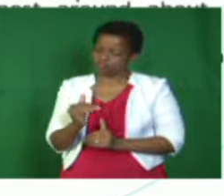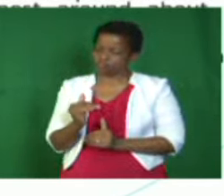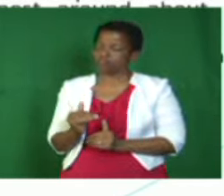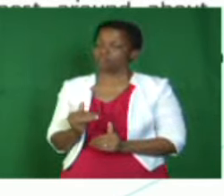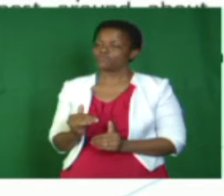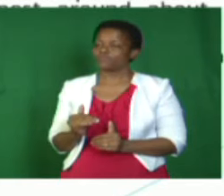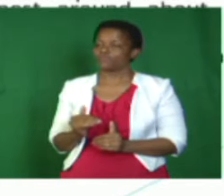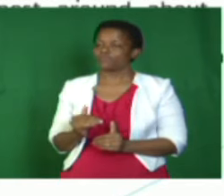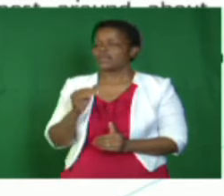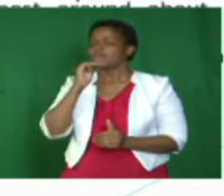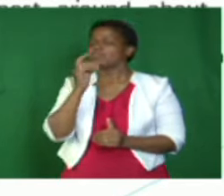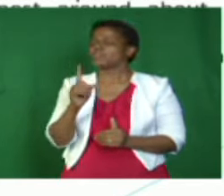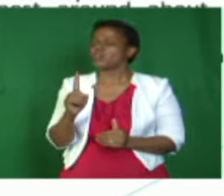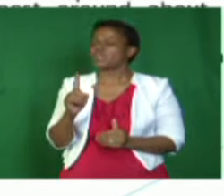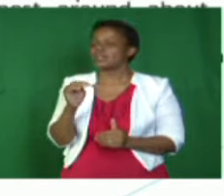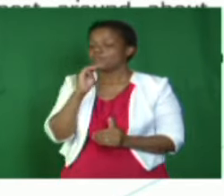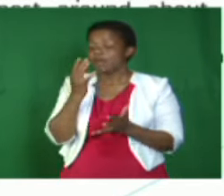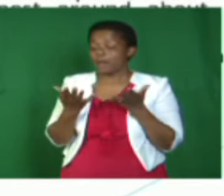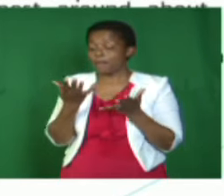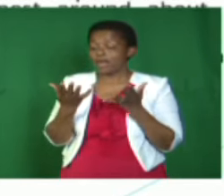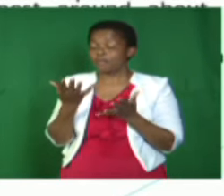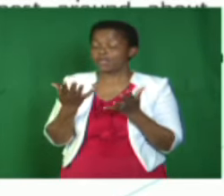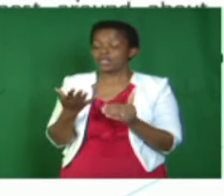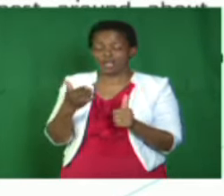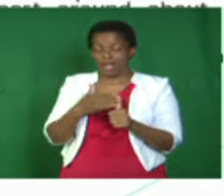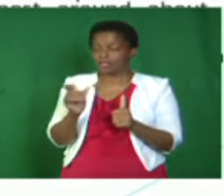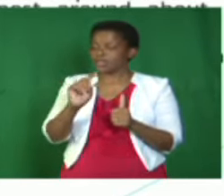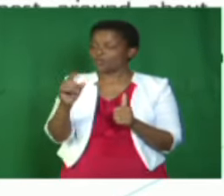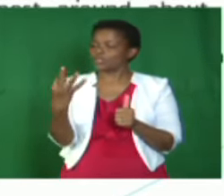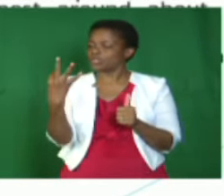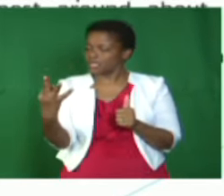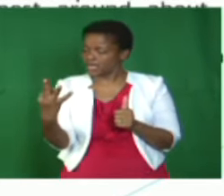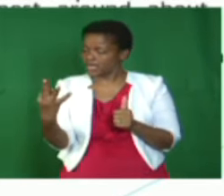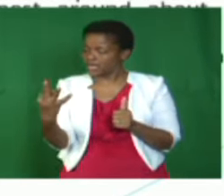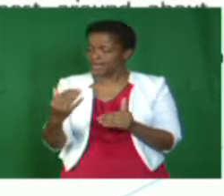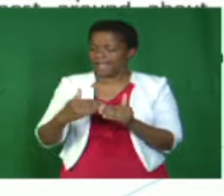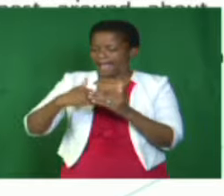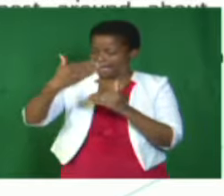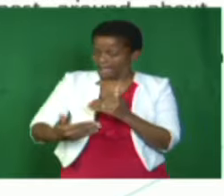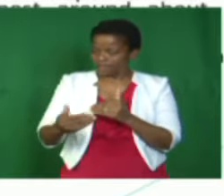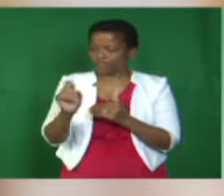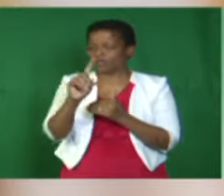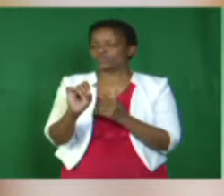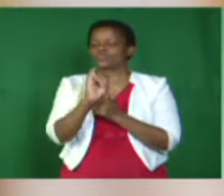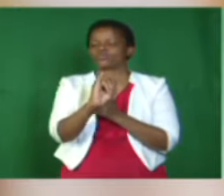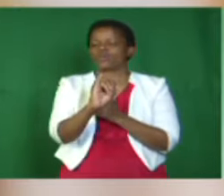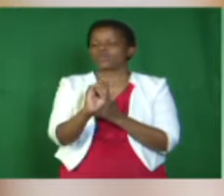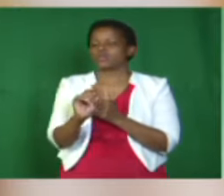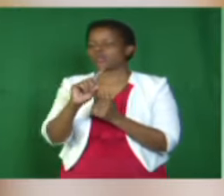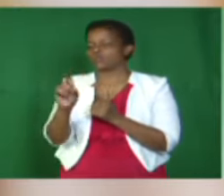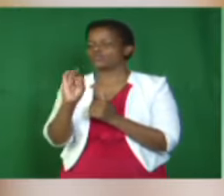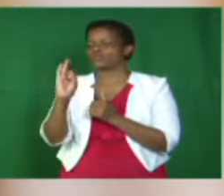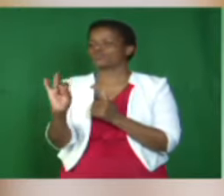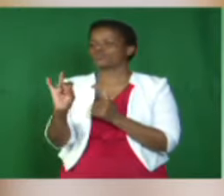answer for question 3 will come after the answer for question 1 and 2. So you must notice that when they are asking you a